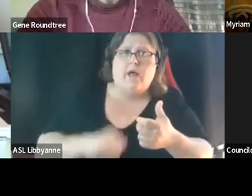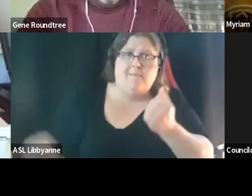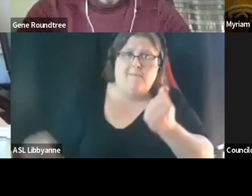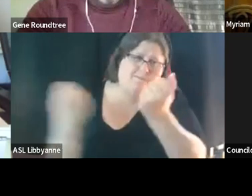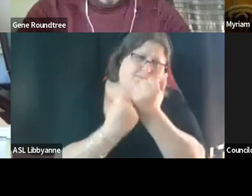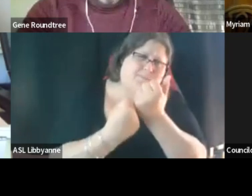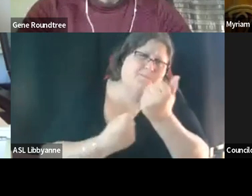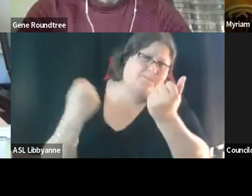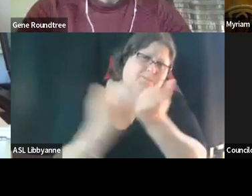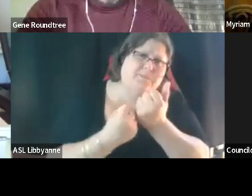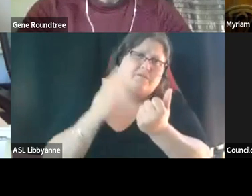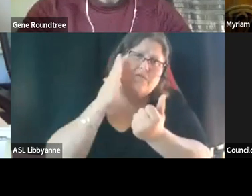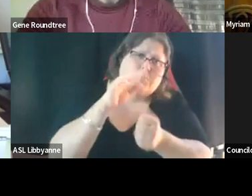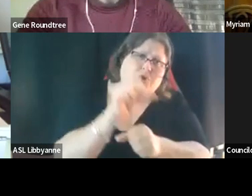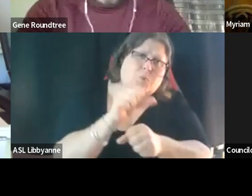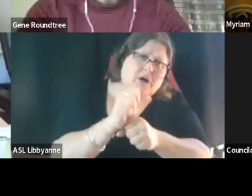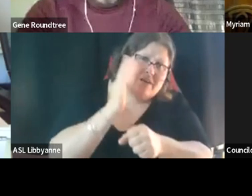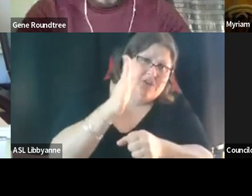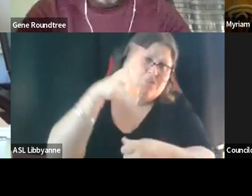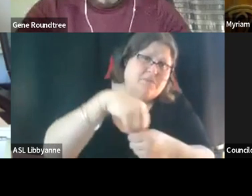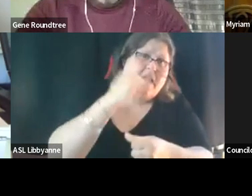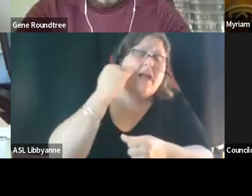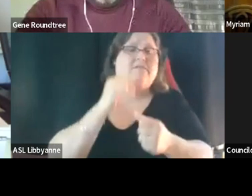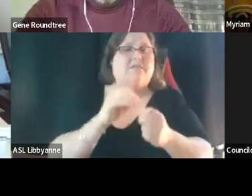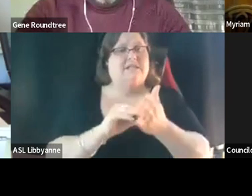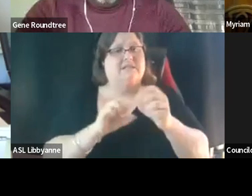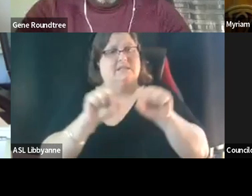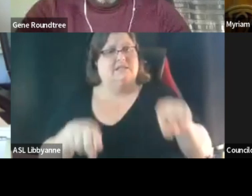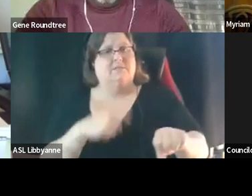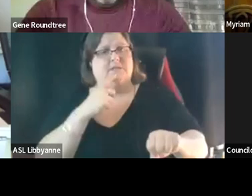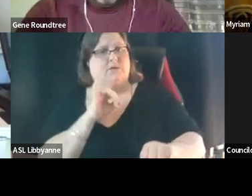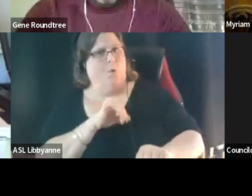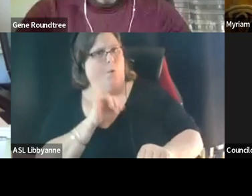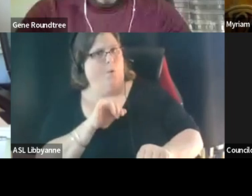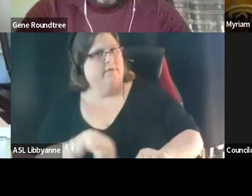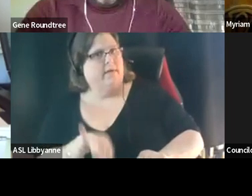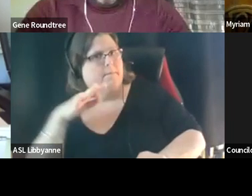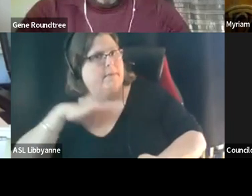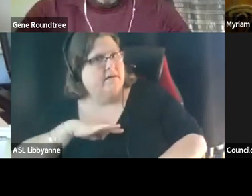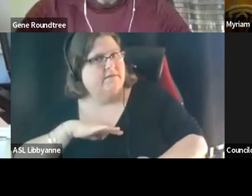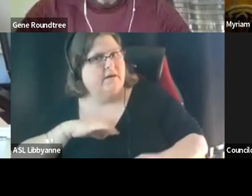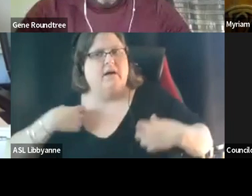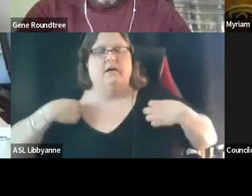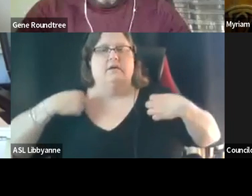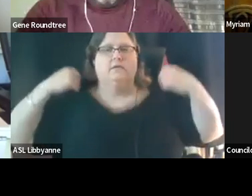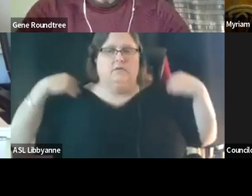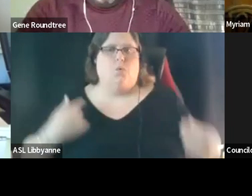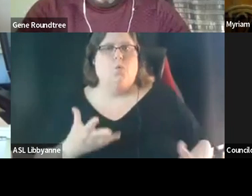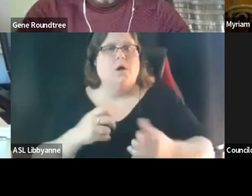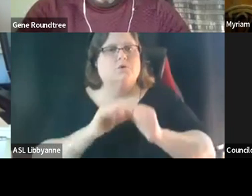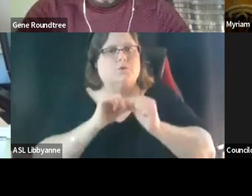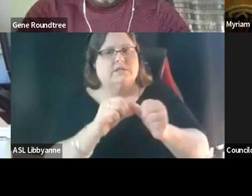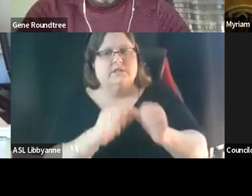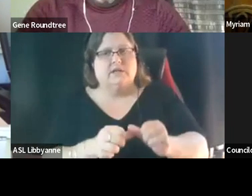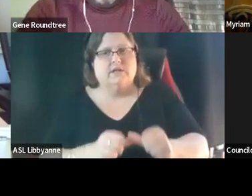participation if the system valued this wealth. Thus, one way to identify the best